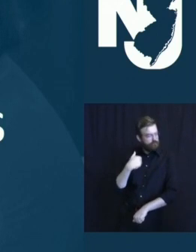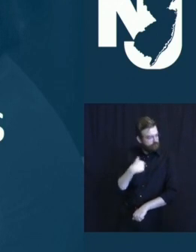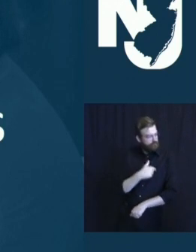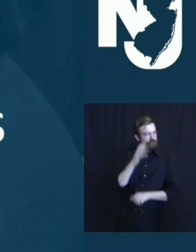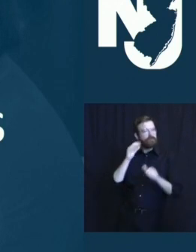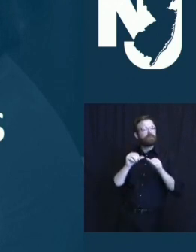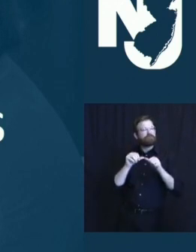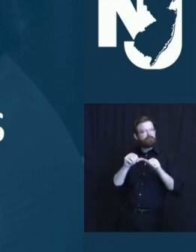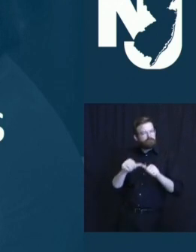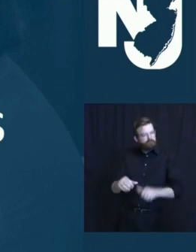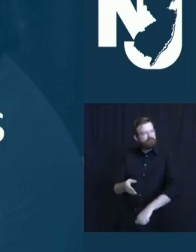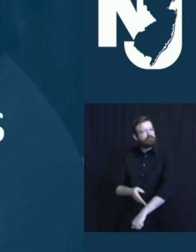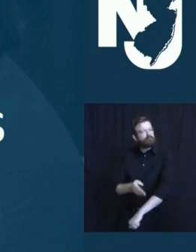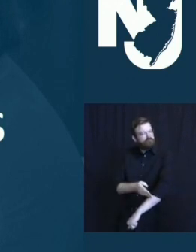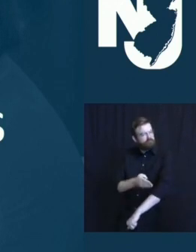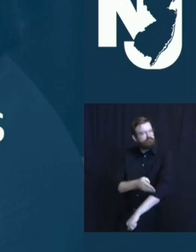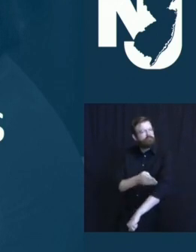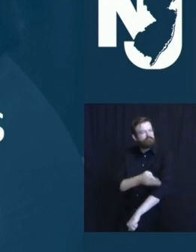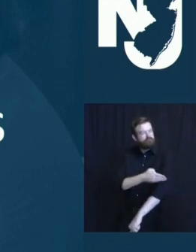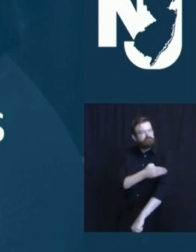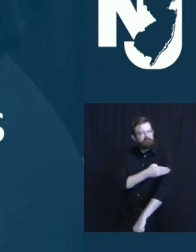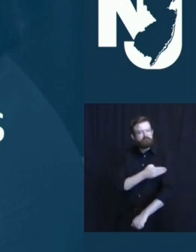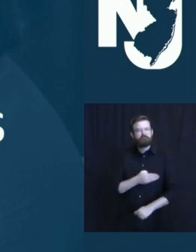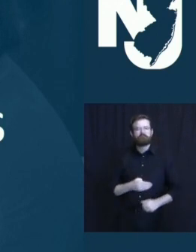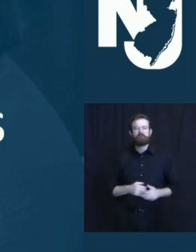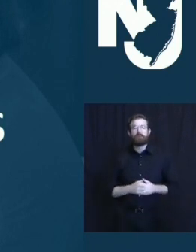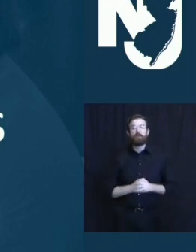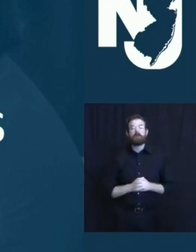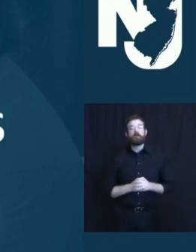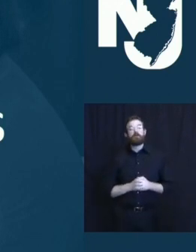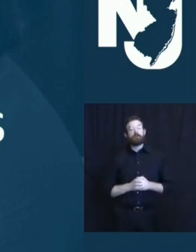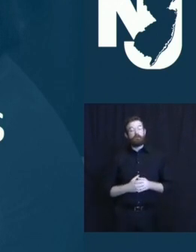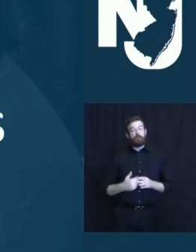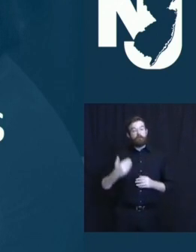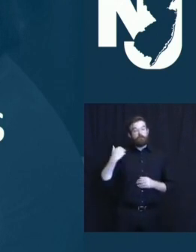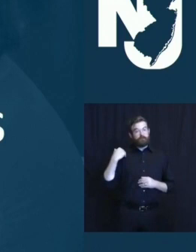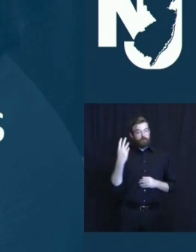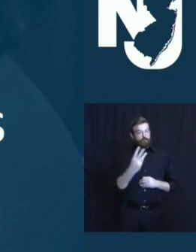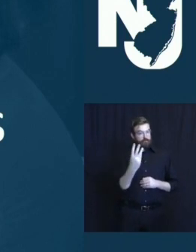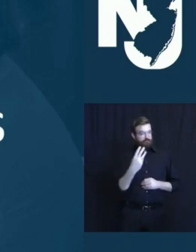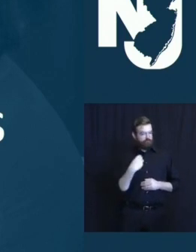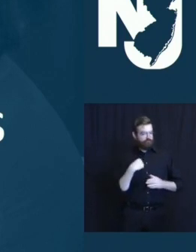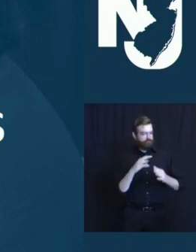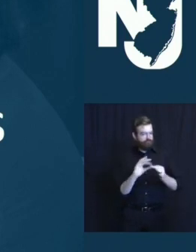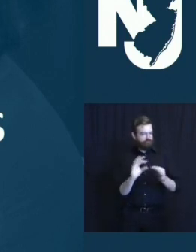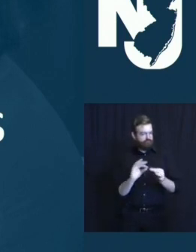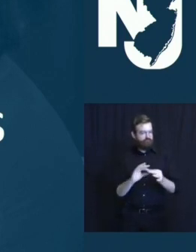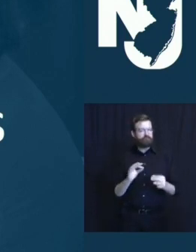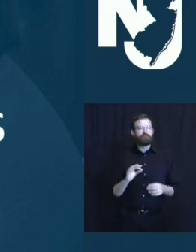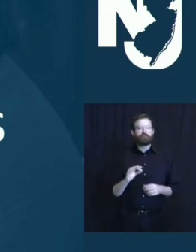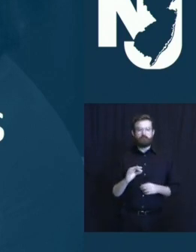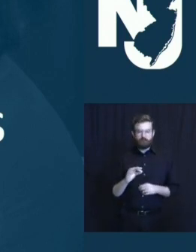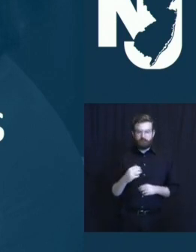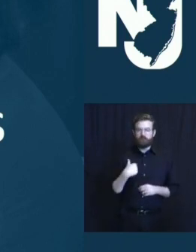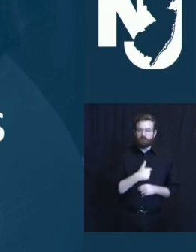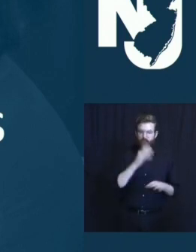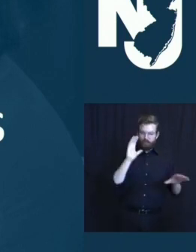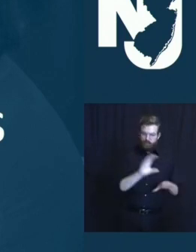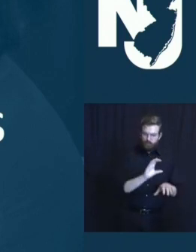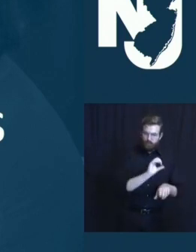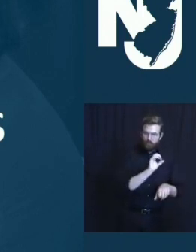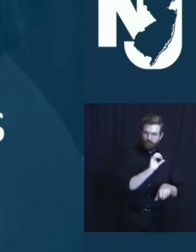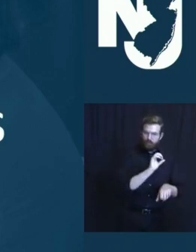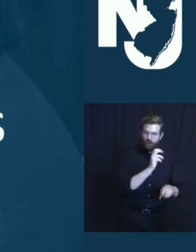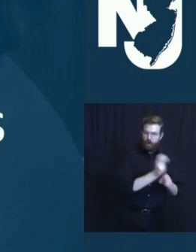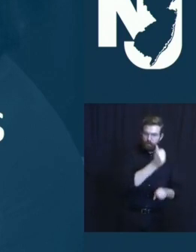us, again, I repeat, none of us are happy with how this week has gone. Not me, not Chief Administrator Sue Fulton, none of us. And we